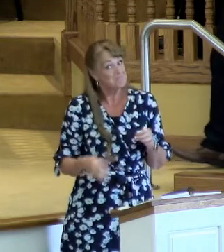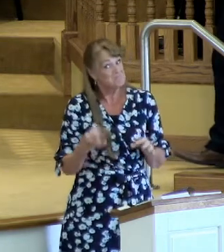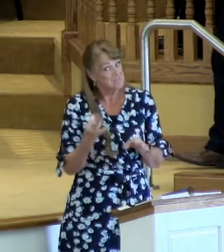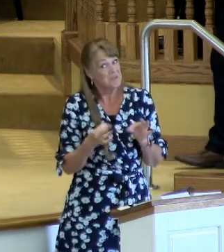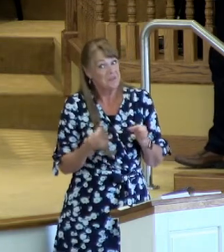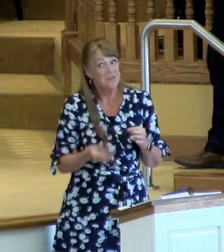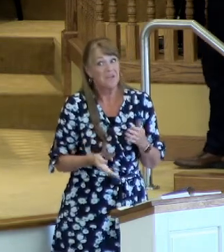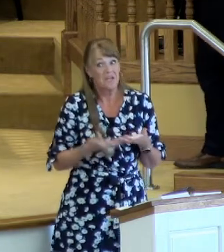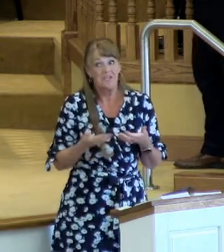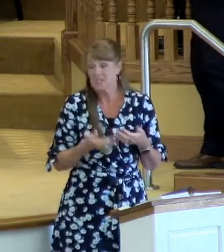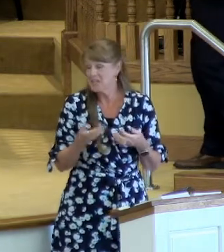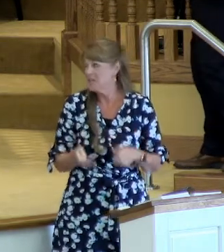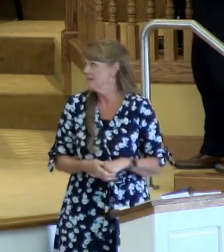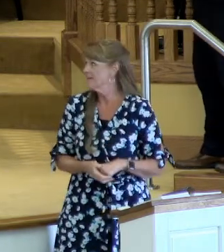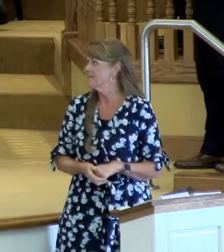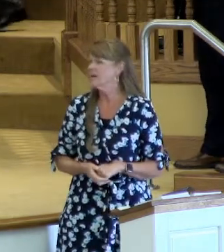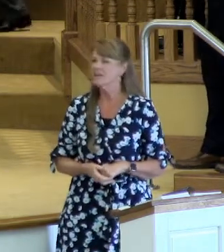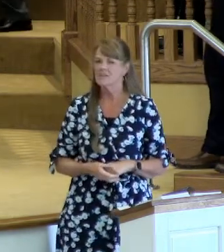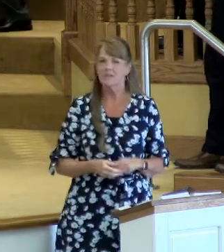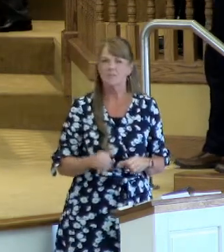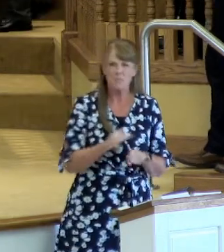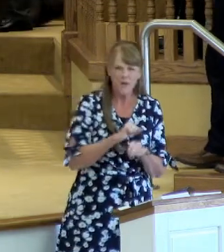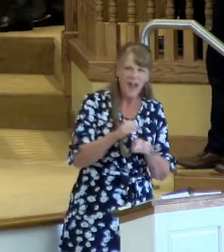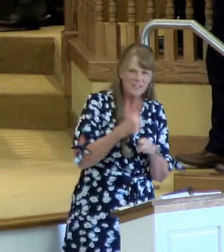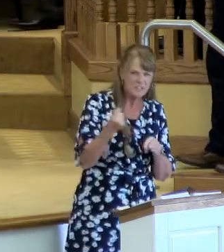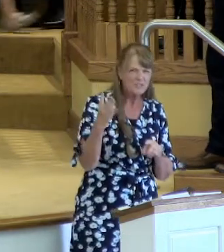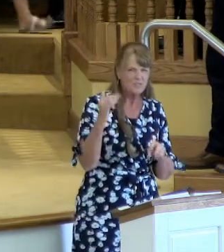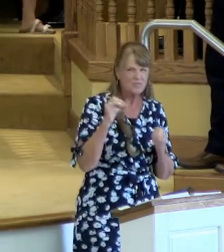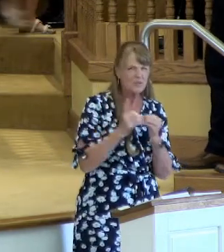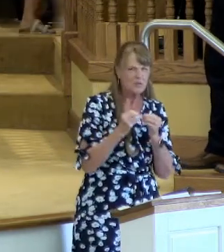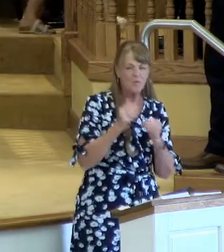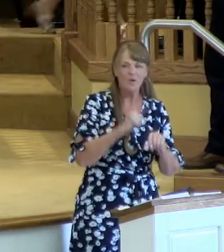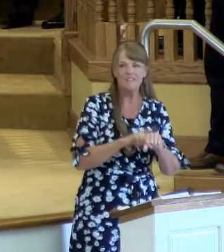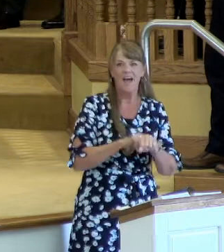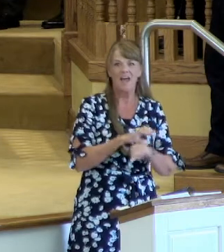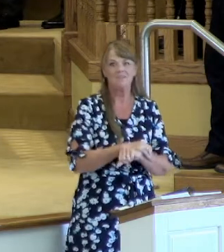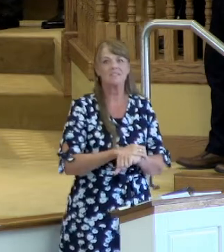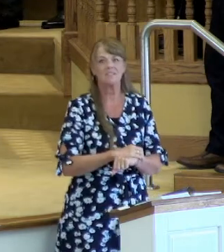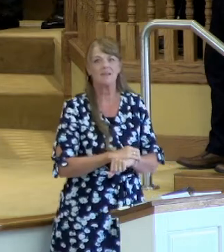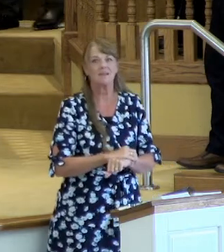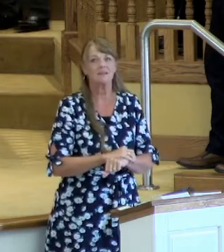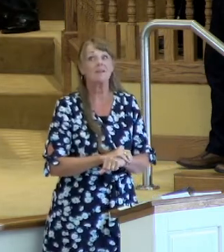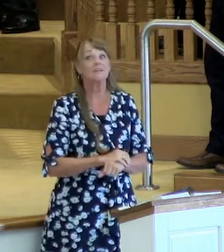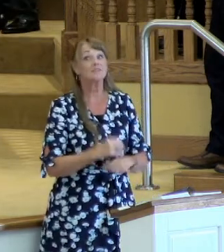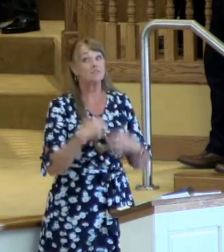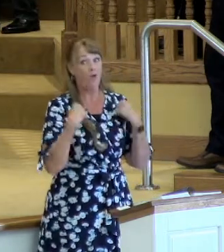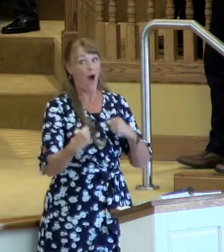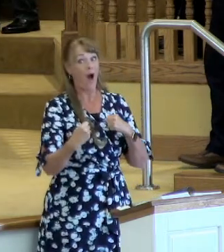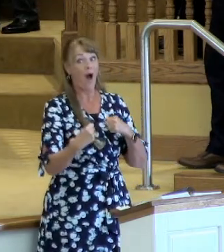Pick it up pretty fast, so we'll go over it a few more times and try to get familiar with it. Here we go. Be